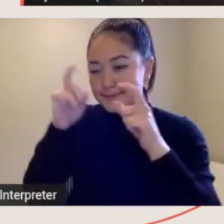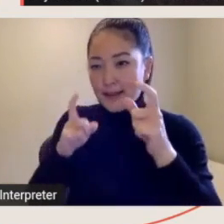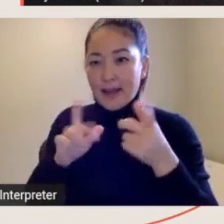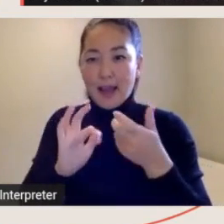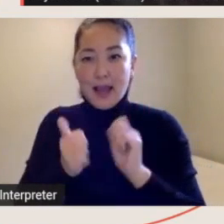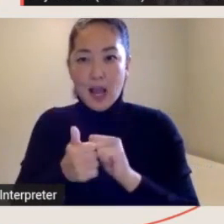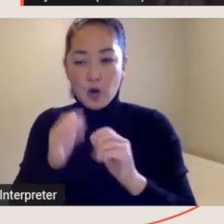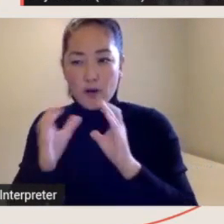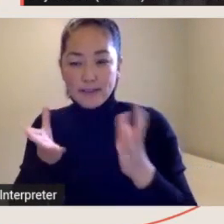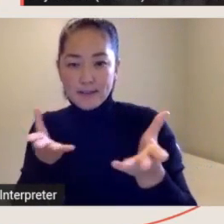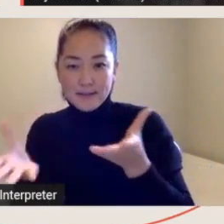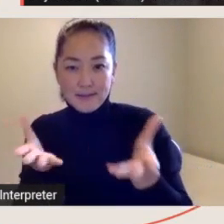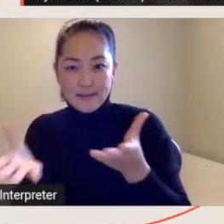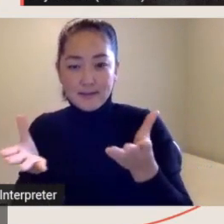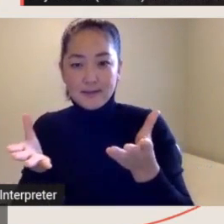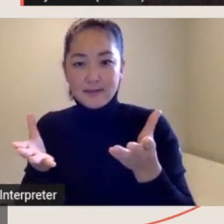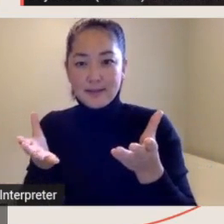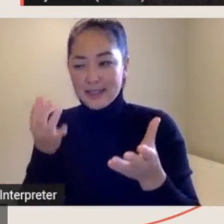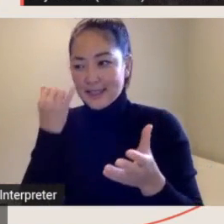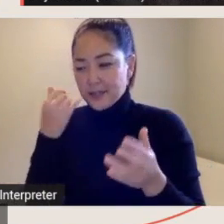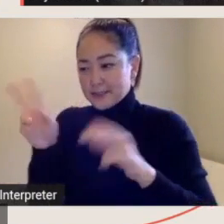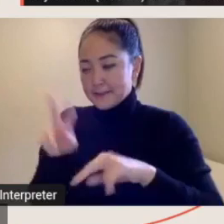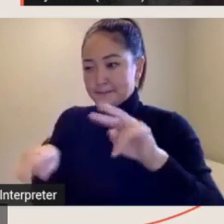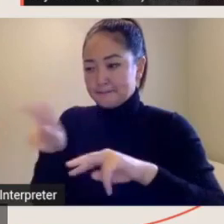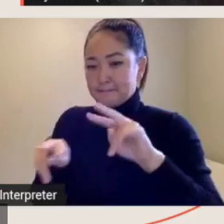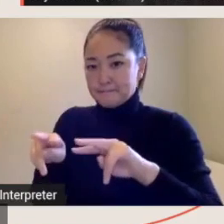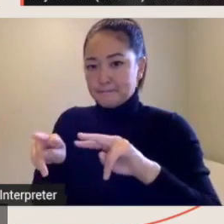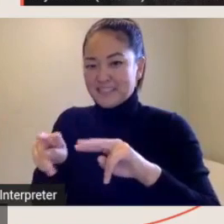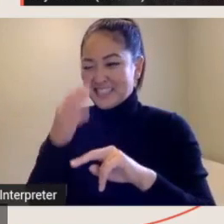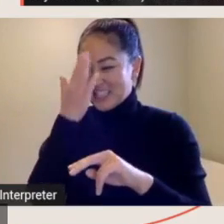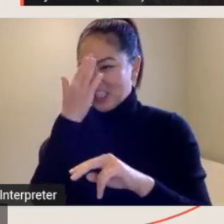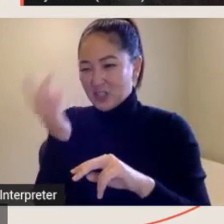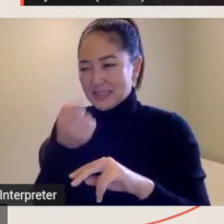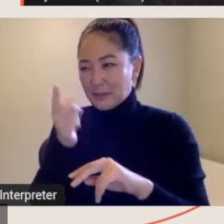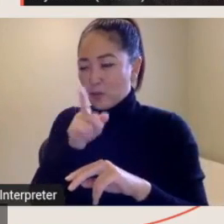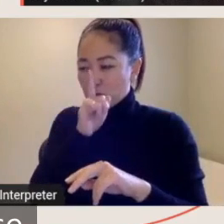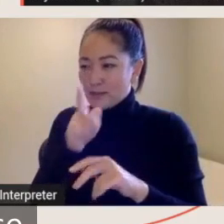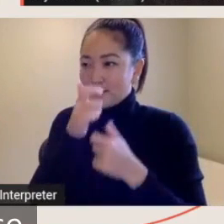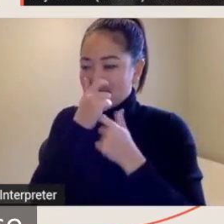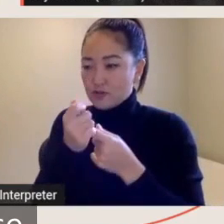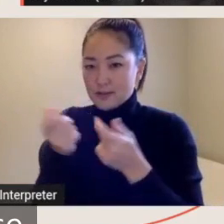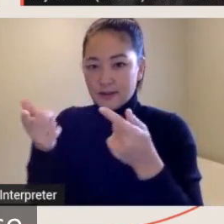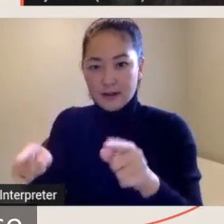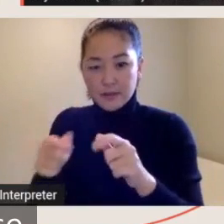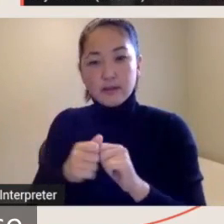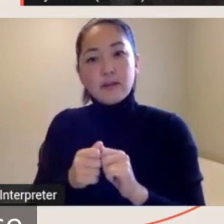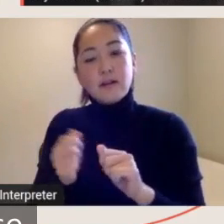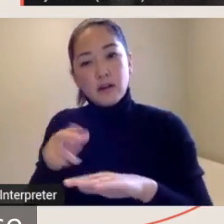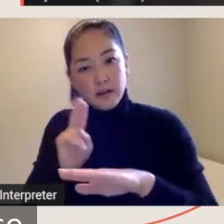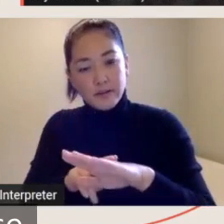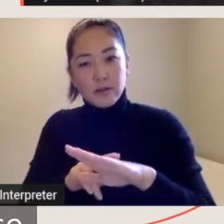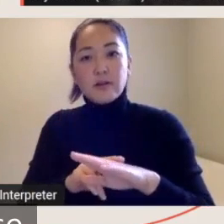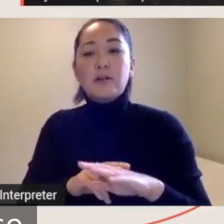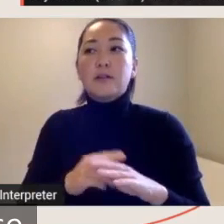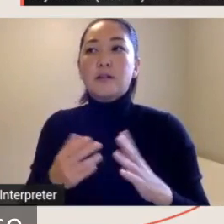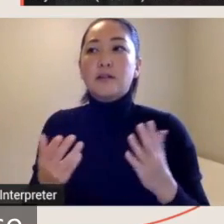language. There is how a conversation goes, that if you know that there is something interesting here. Of course,